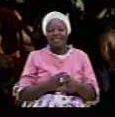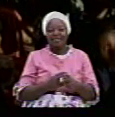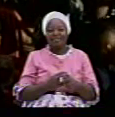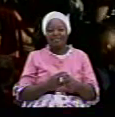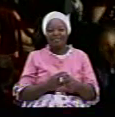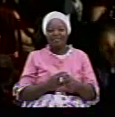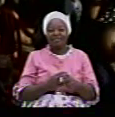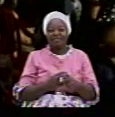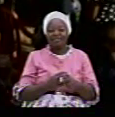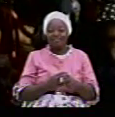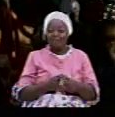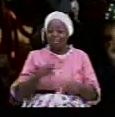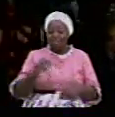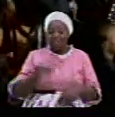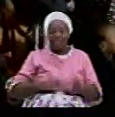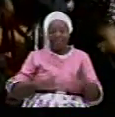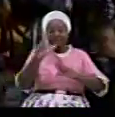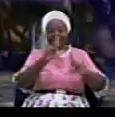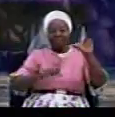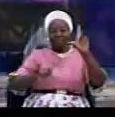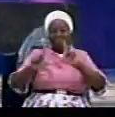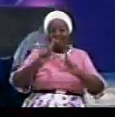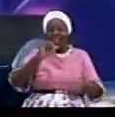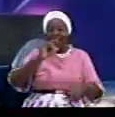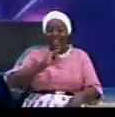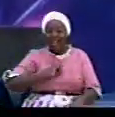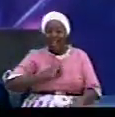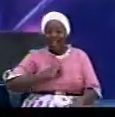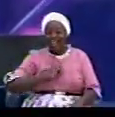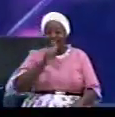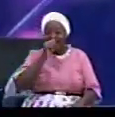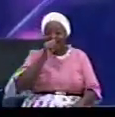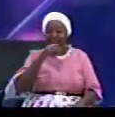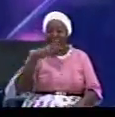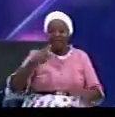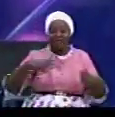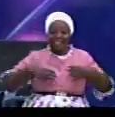I am the healed of the Lord.